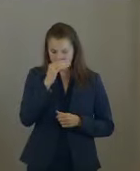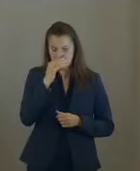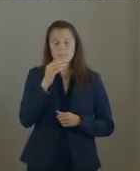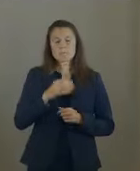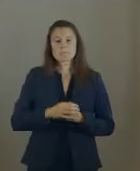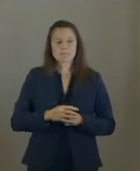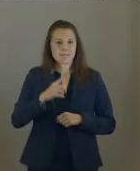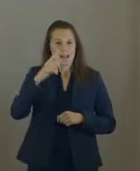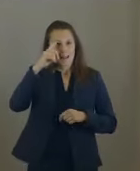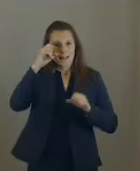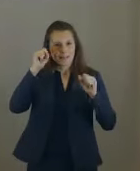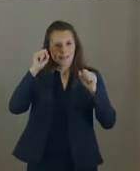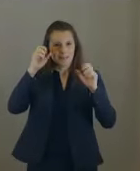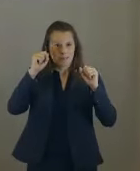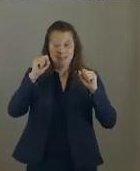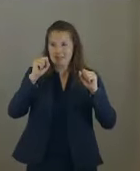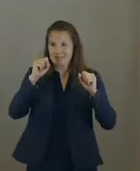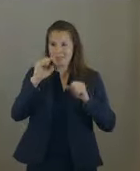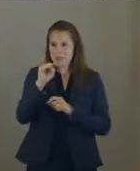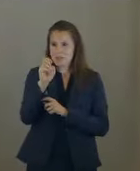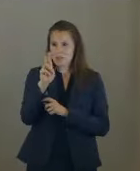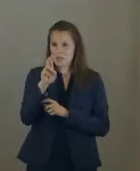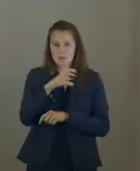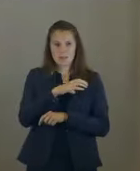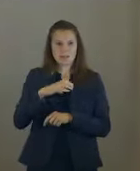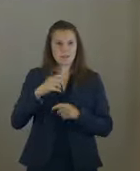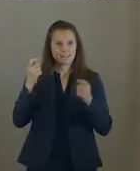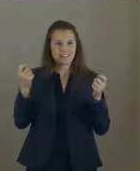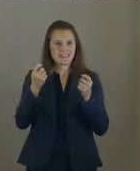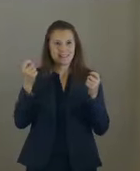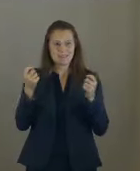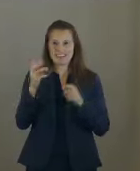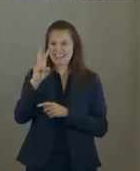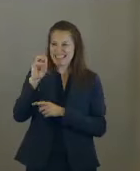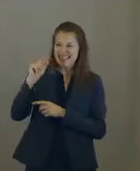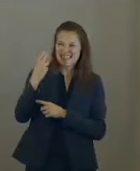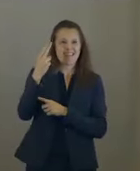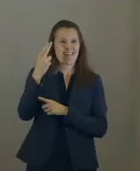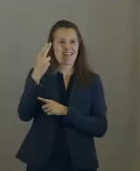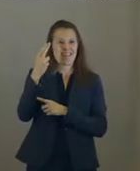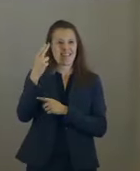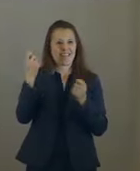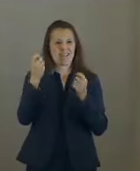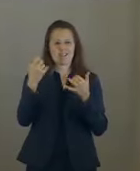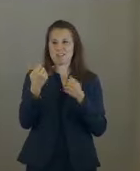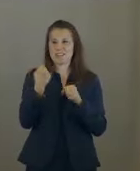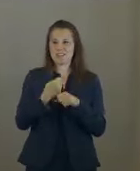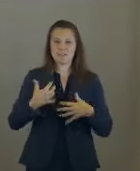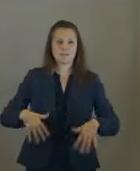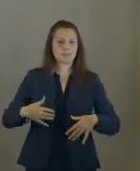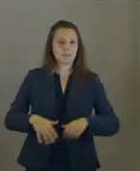I think it's amazing that the Michigan Civil Rights Commission is celebrating its 60th anniversary this